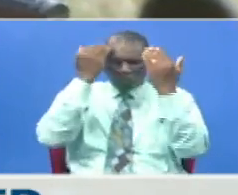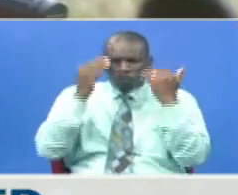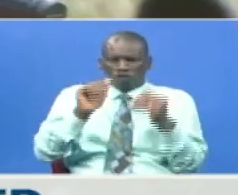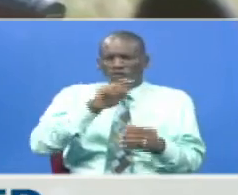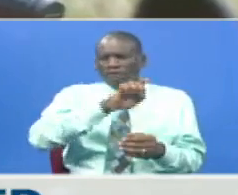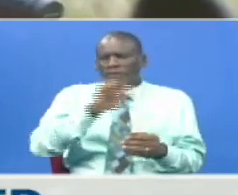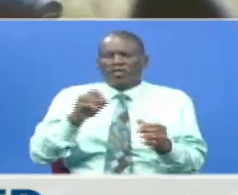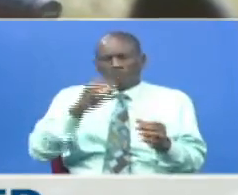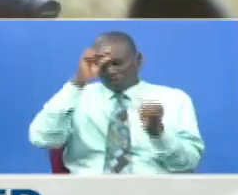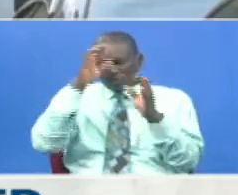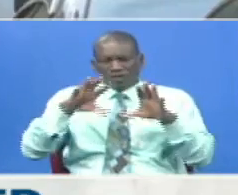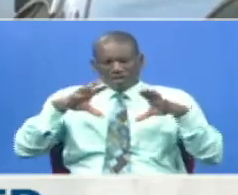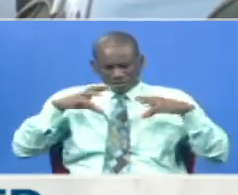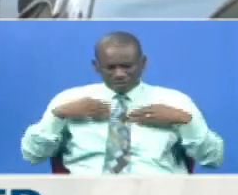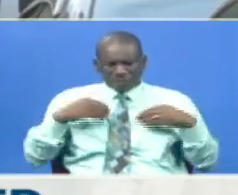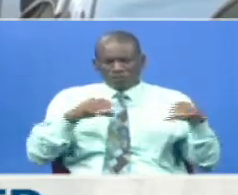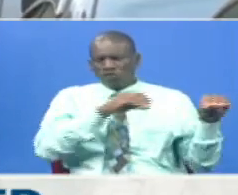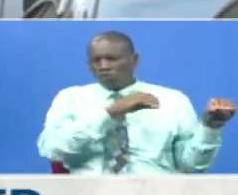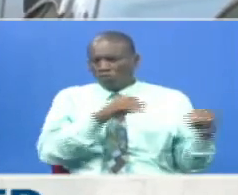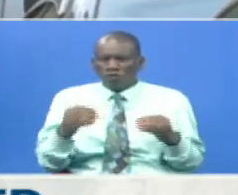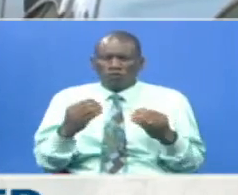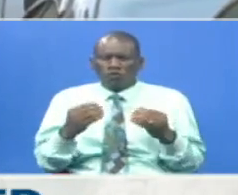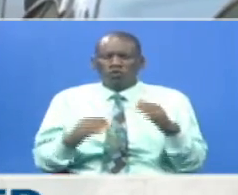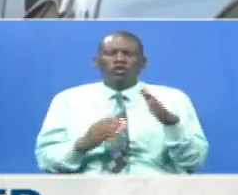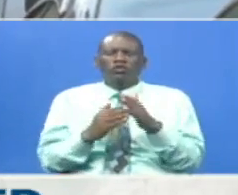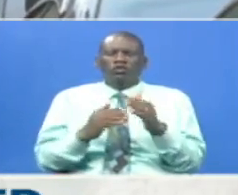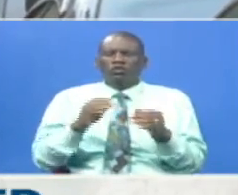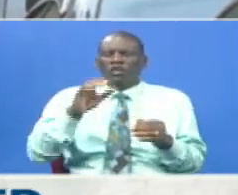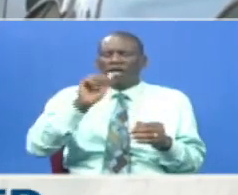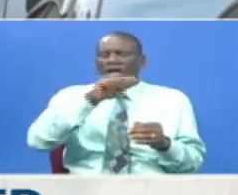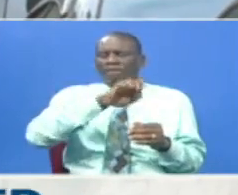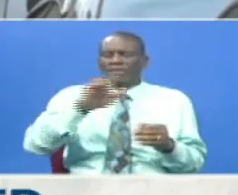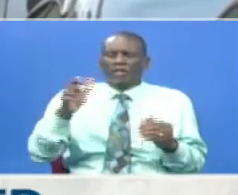decides to appeal. George Kieru, NTV, Nakuru.